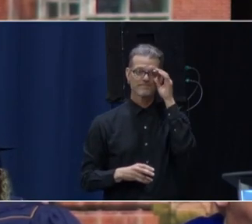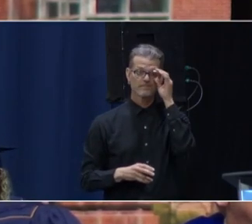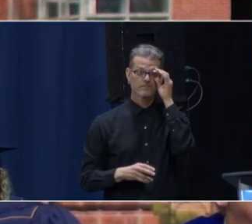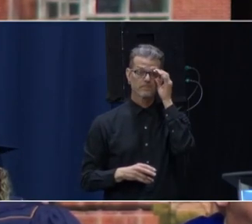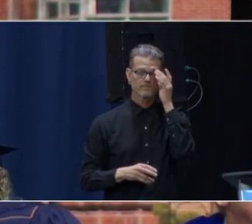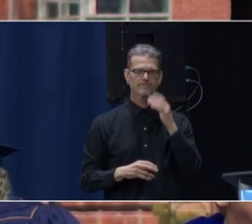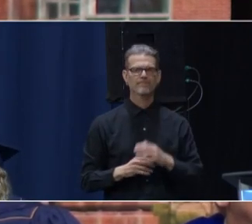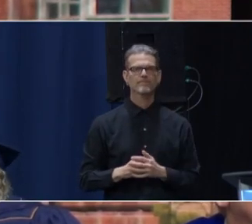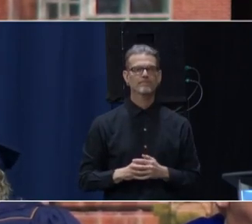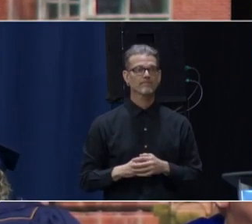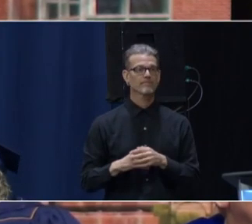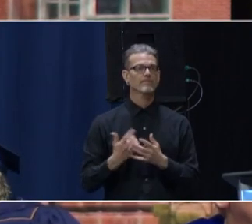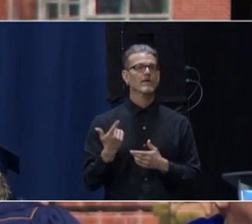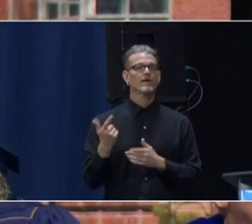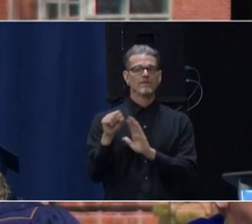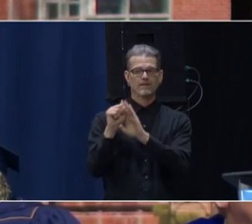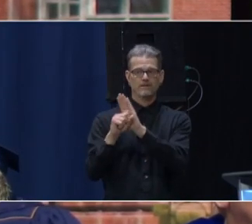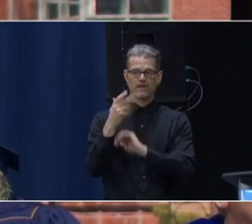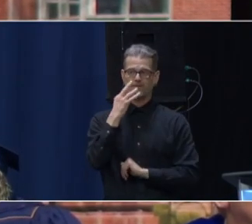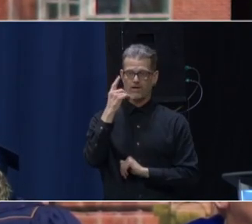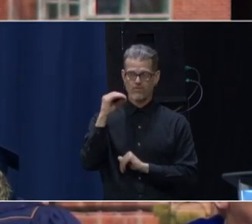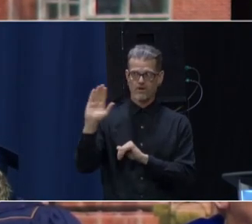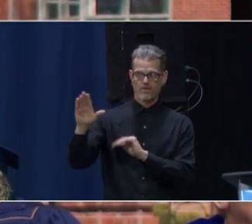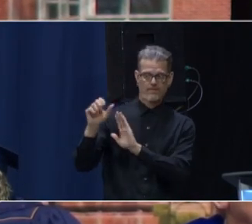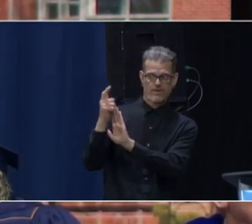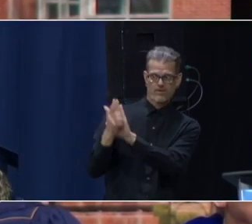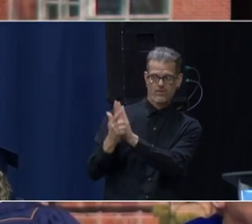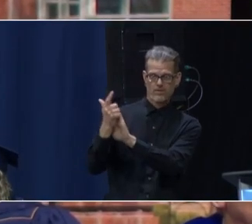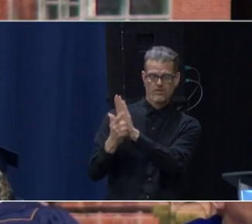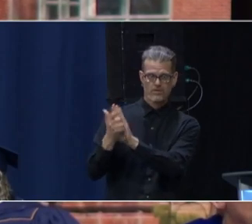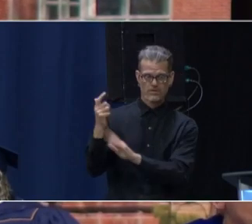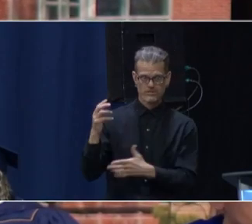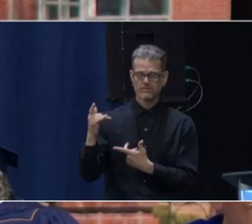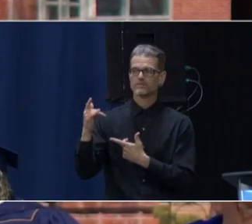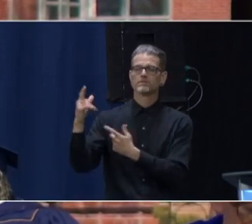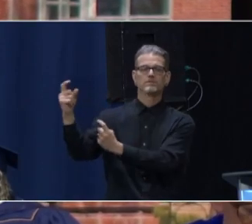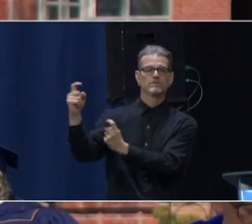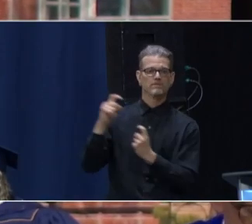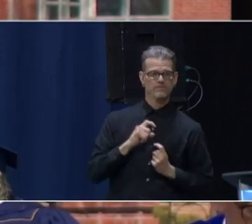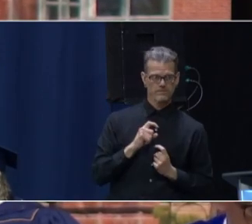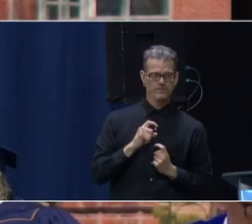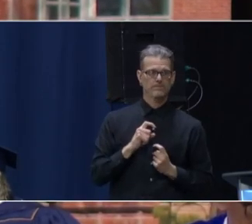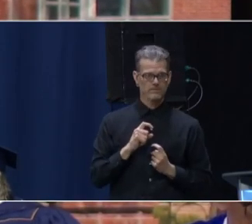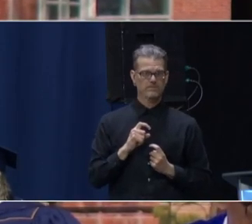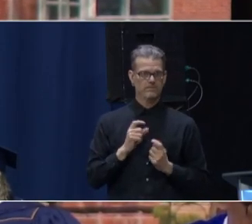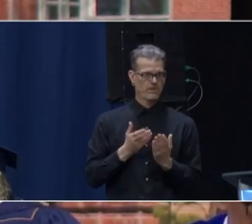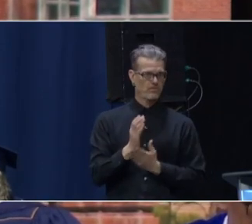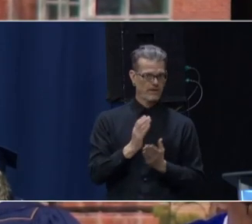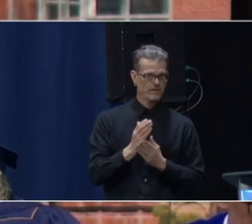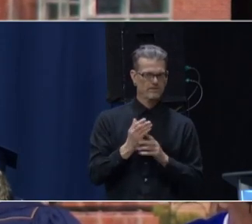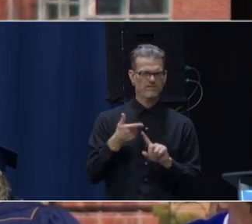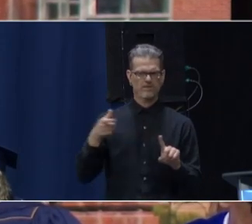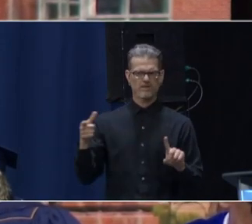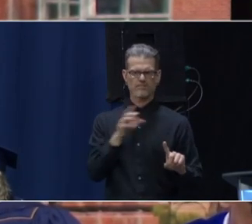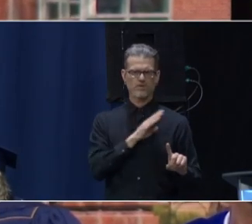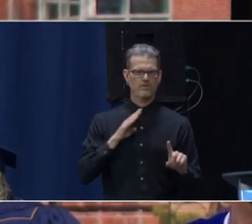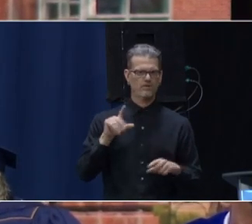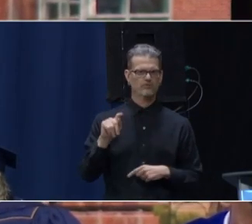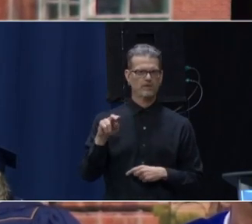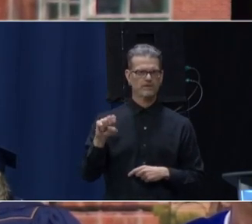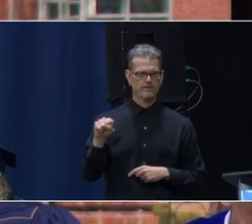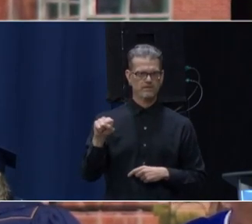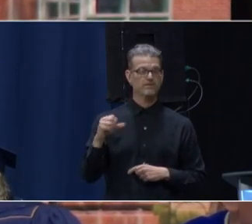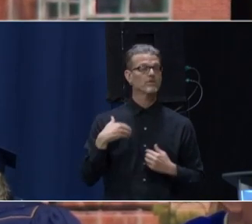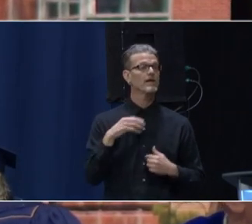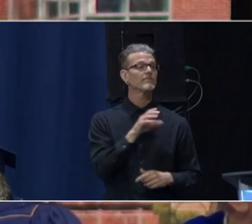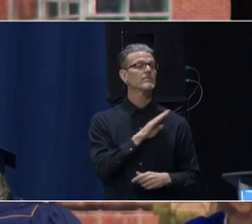The laws of the state of Colorado vest the authority for the University of Northern Colorado and its Board of Trustees. We are pleased to have Trustee